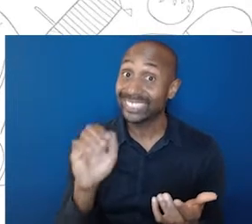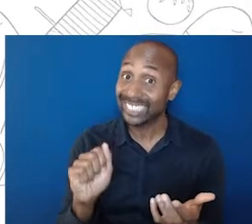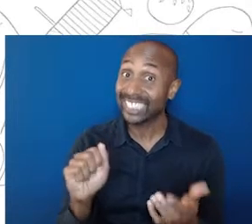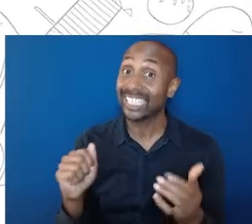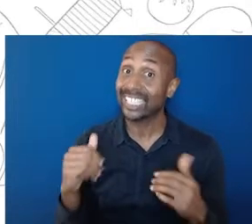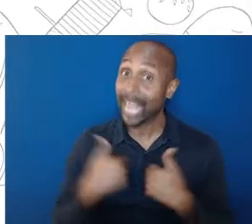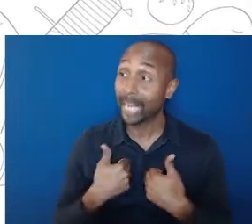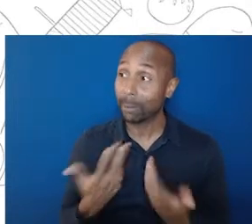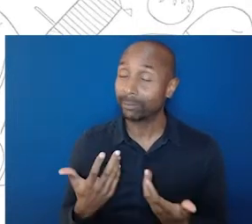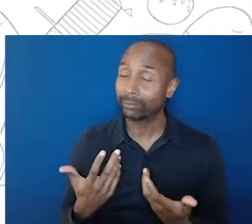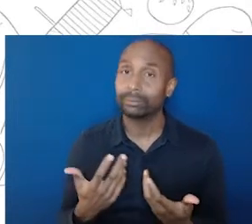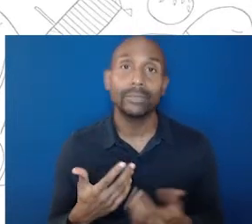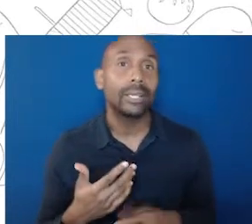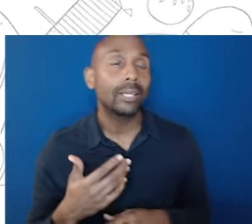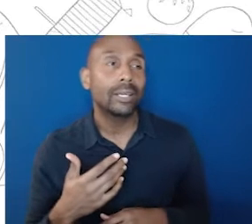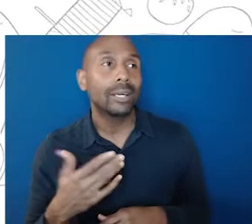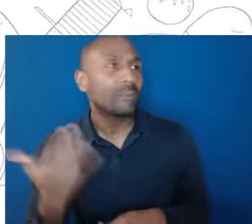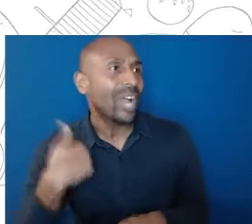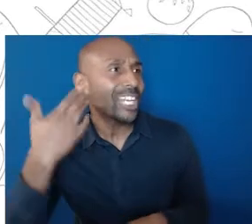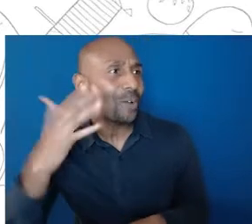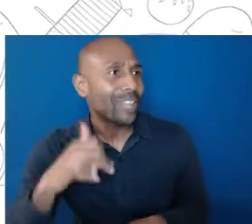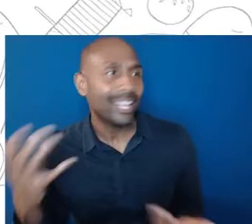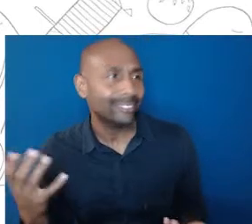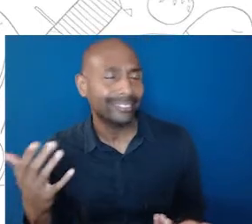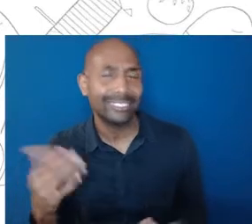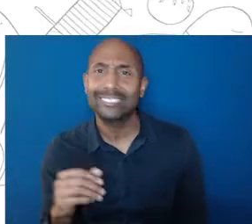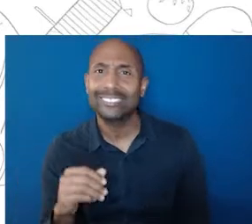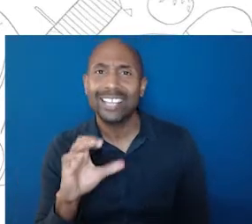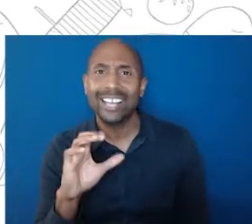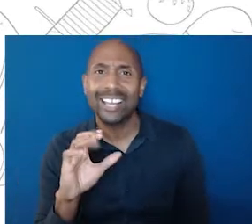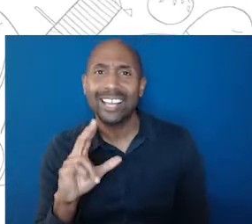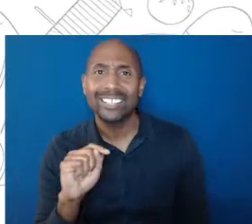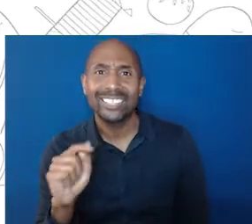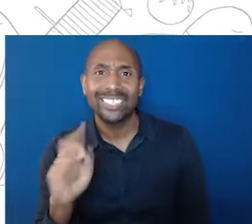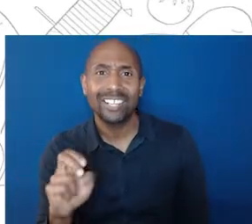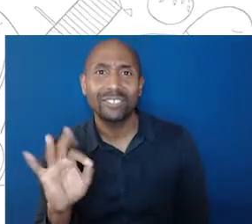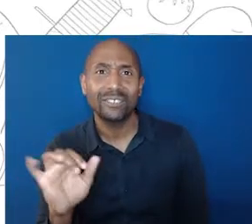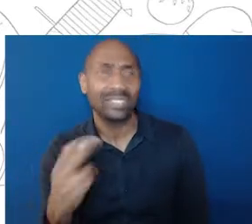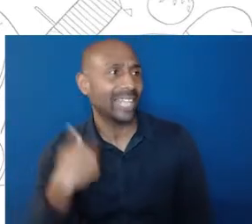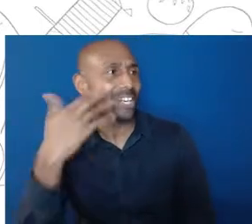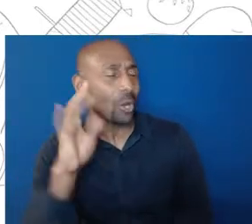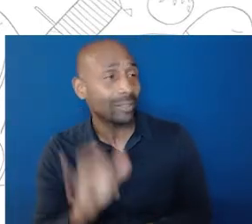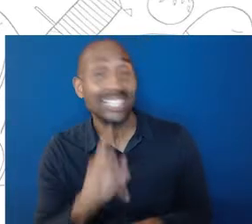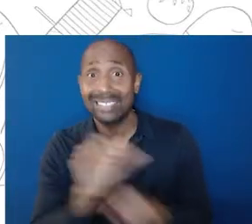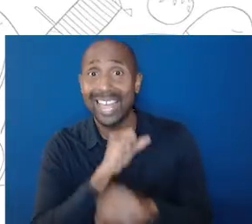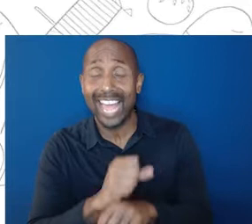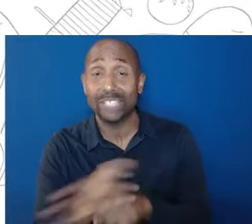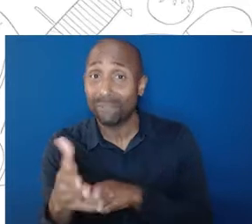and I had no idea. I had no idea that a cuttlefish was an actual fish.